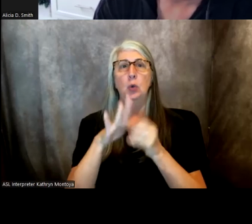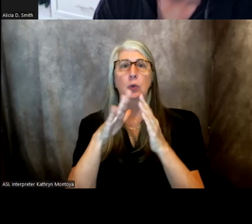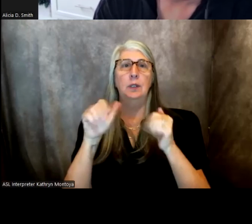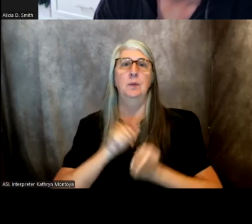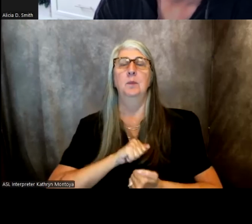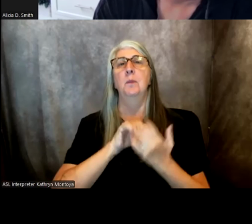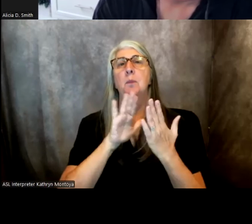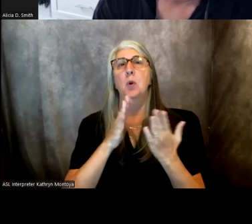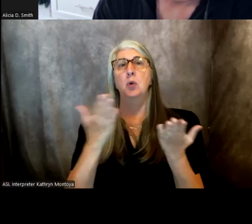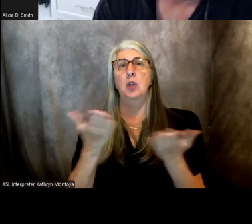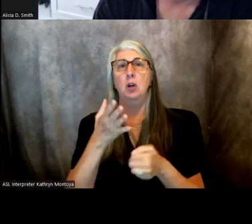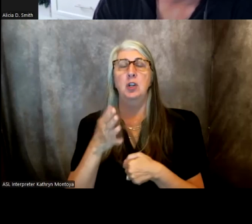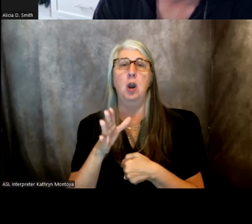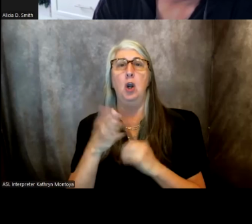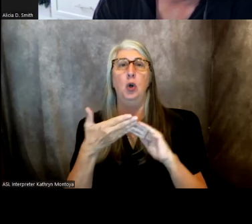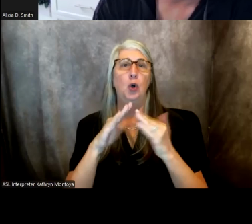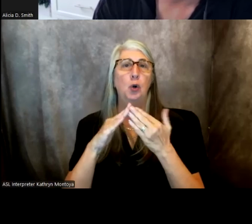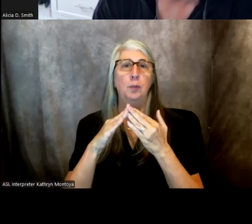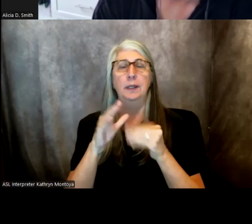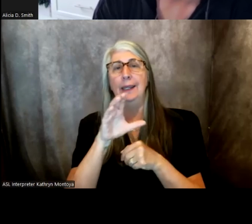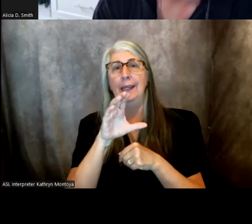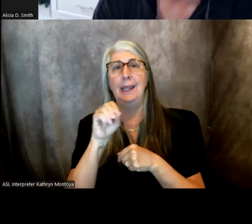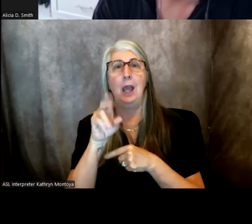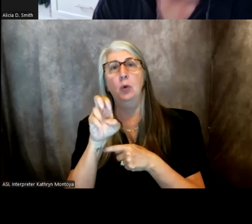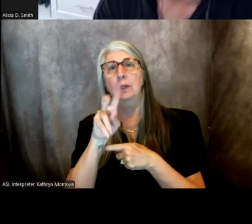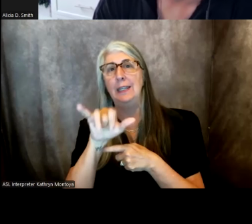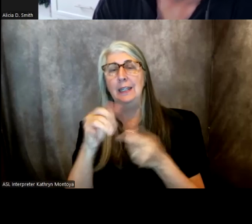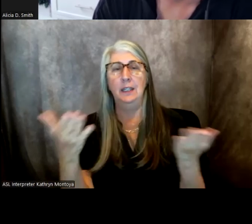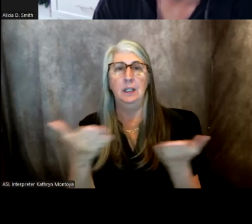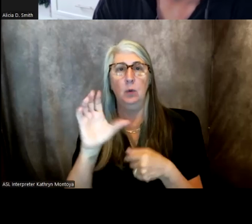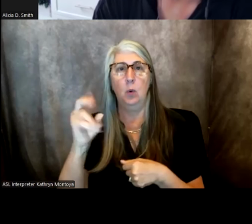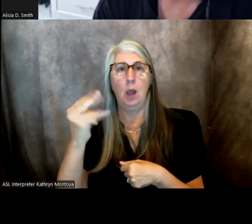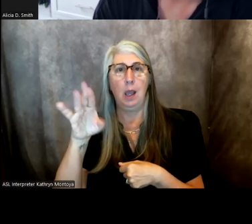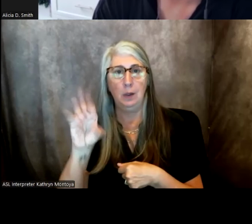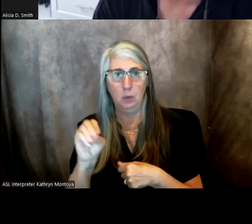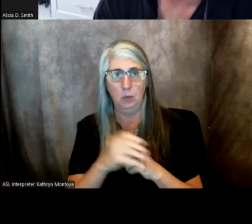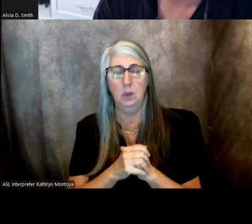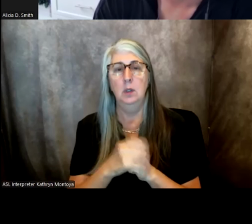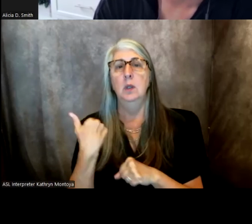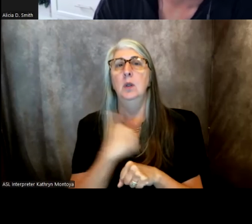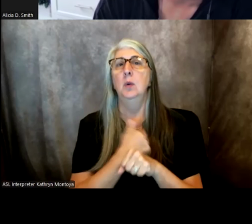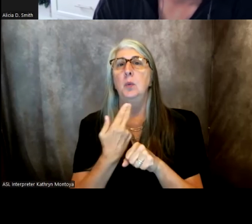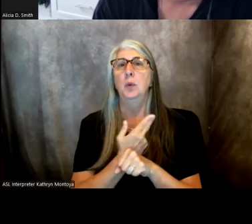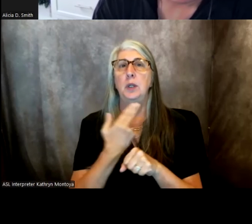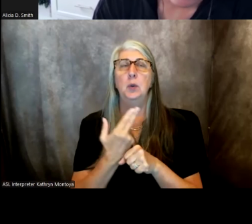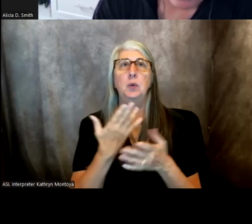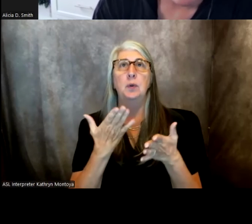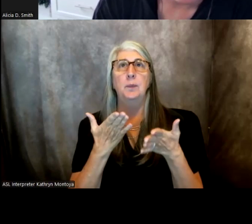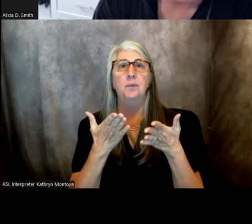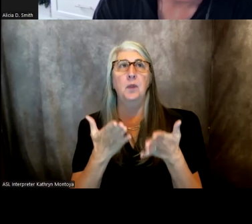urban counties here in Ohio, where using a tool and approach for a local crisis system matrix,